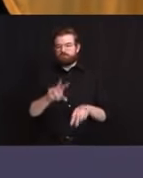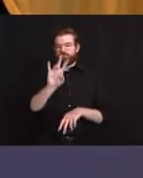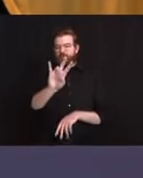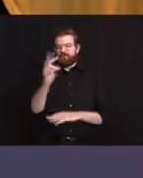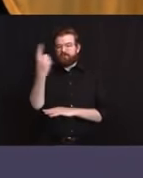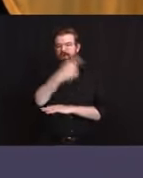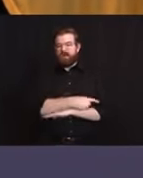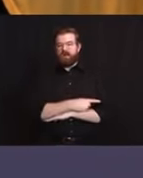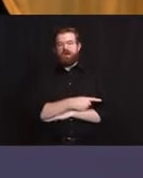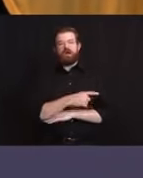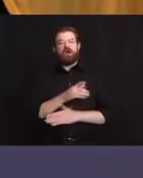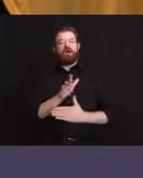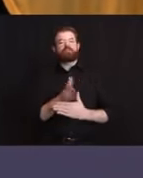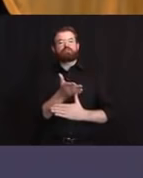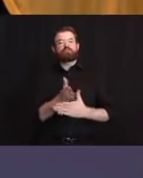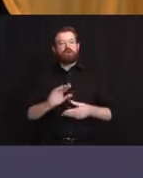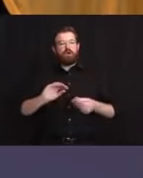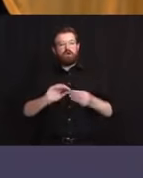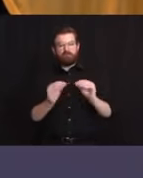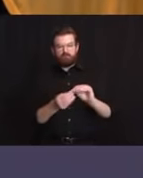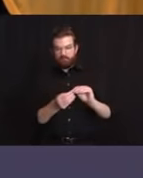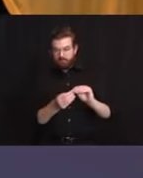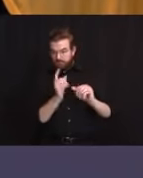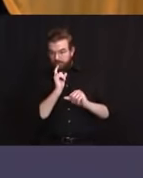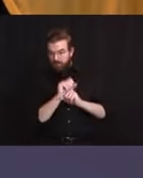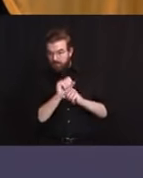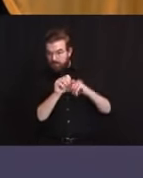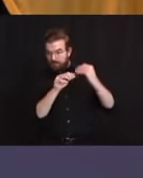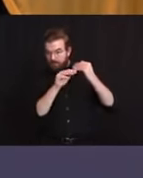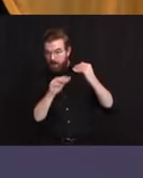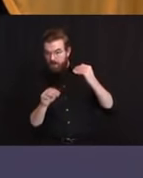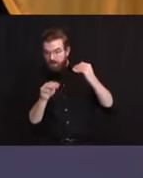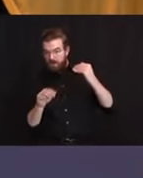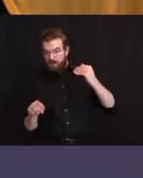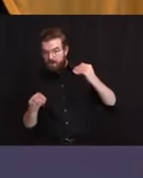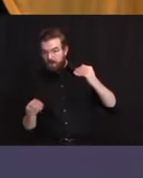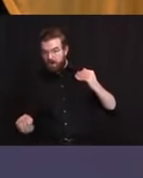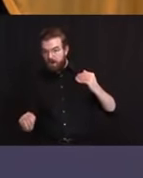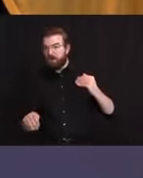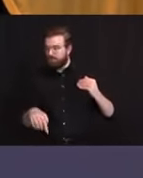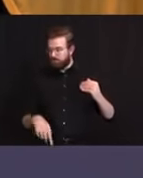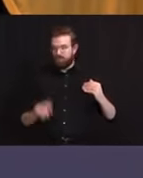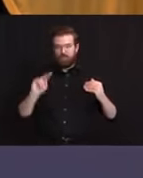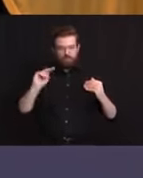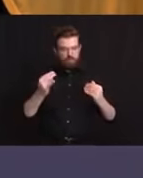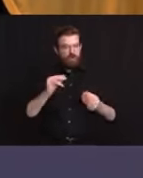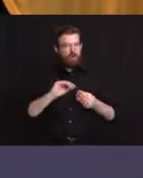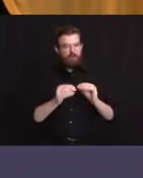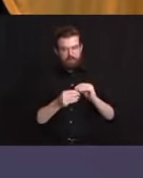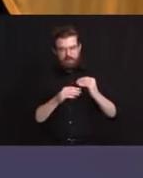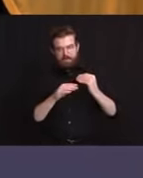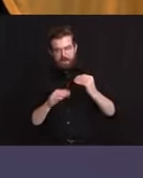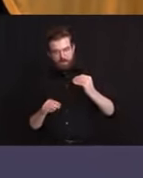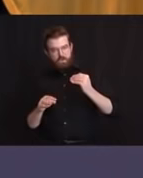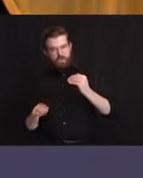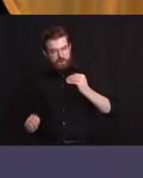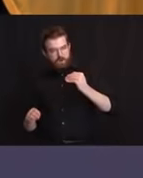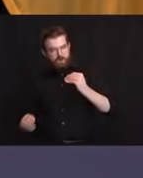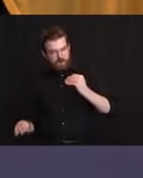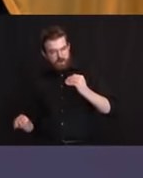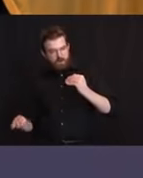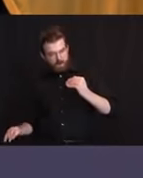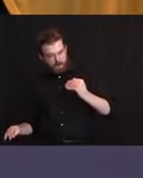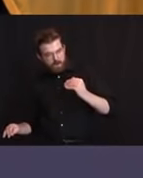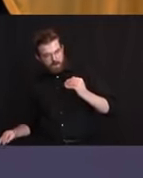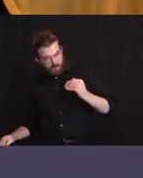show us convincingly that our numbers are in a good place, that the travel advisory that